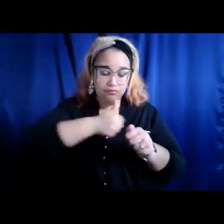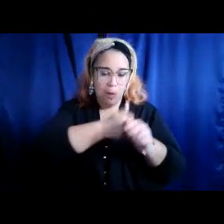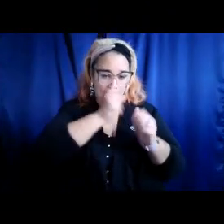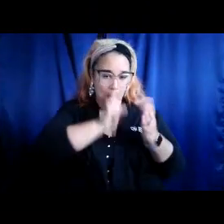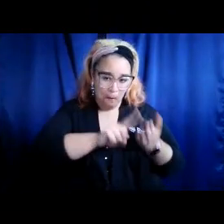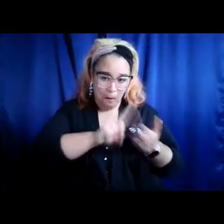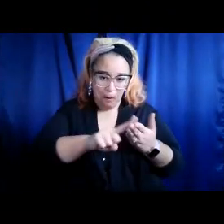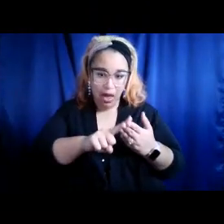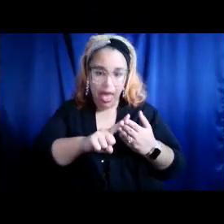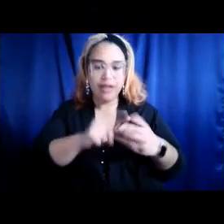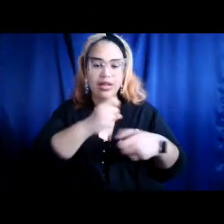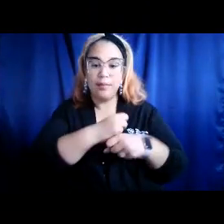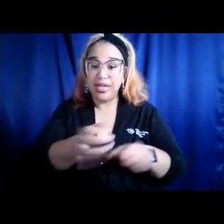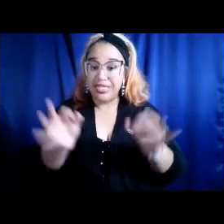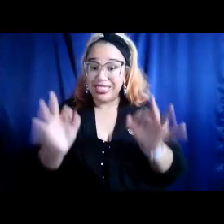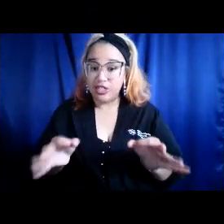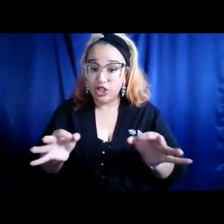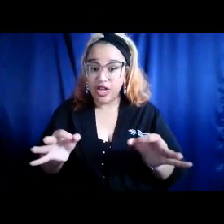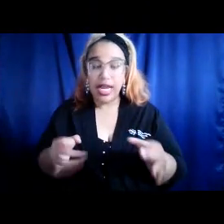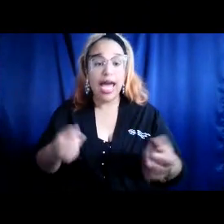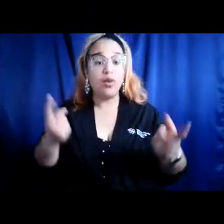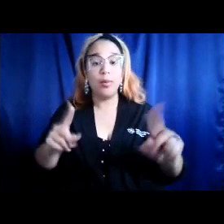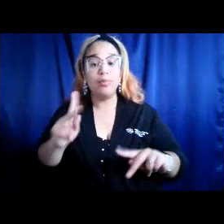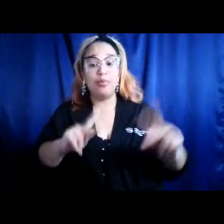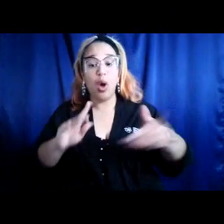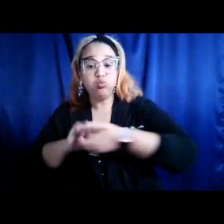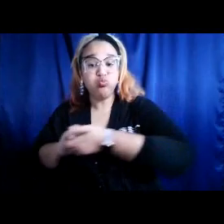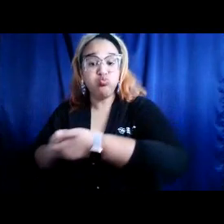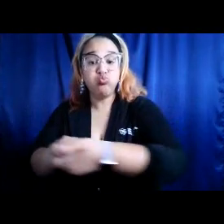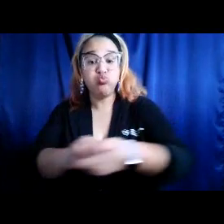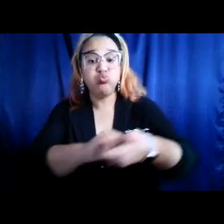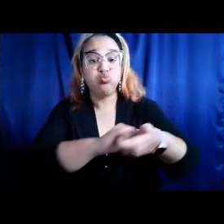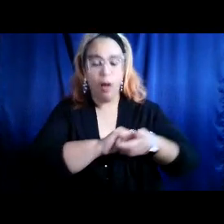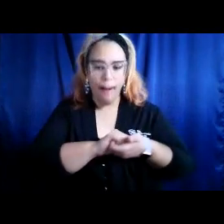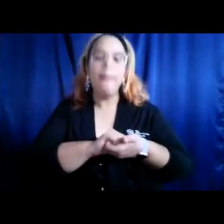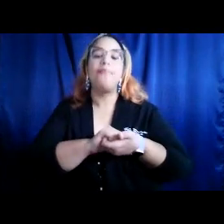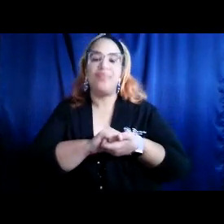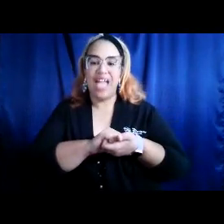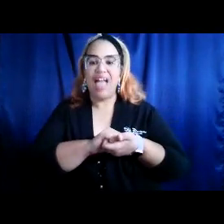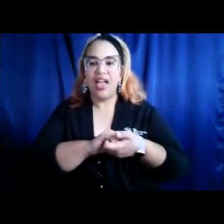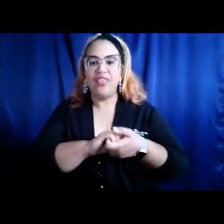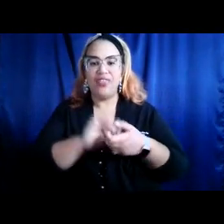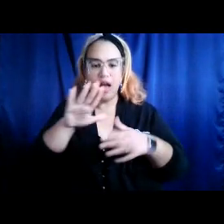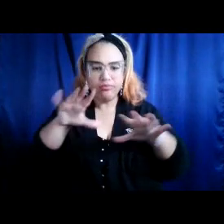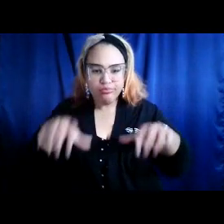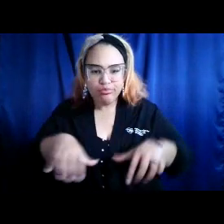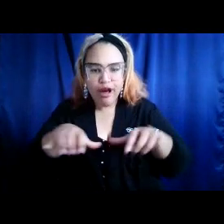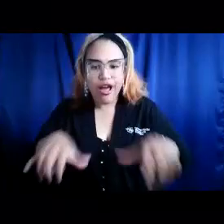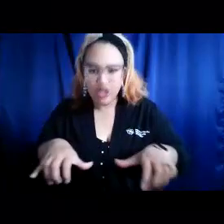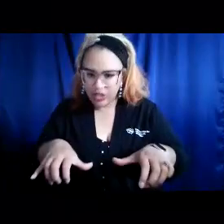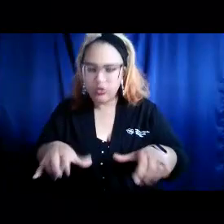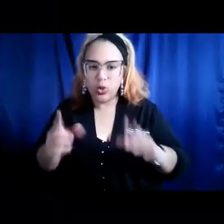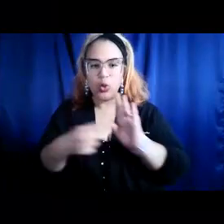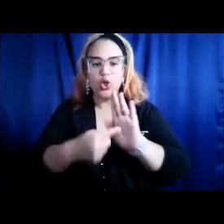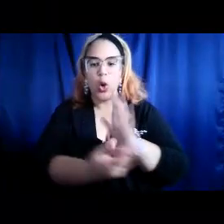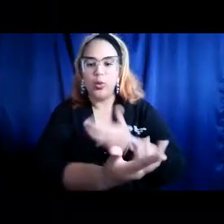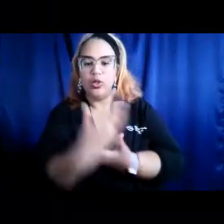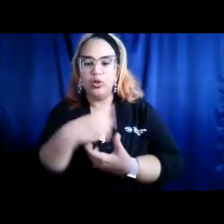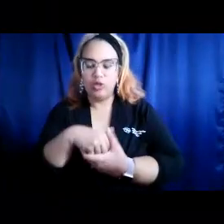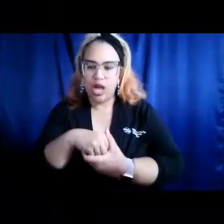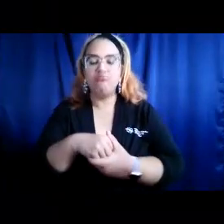of supervisors. Supervisors are often the first point of contact for employees, and they play an important role in creating a